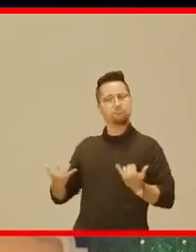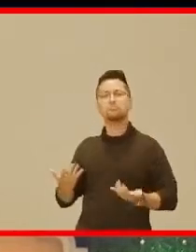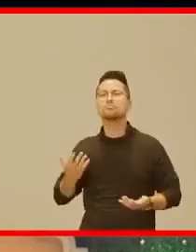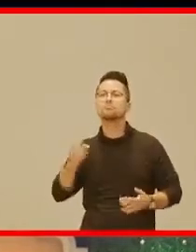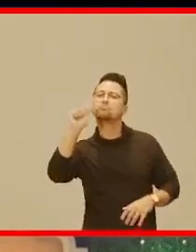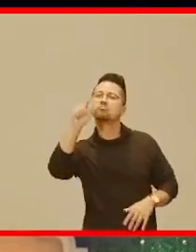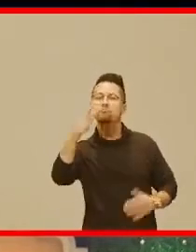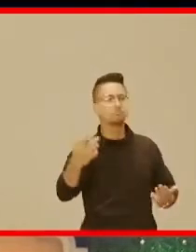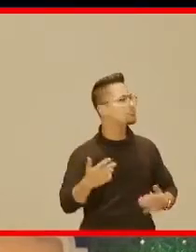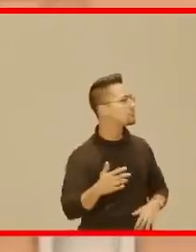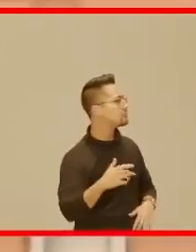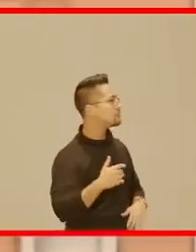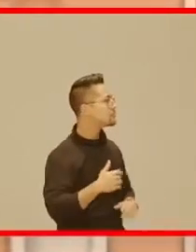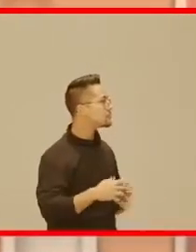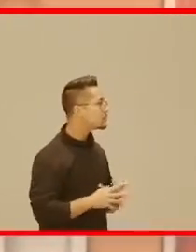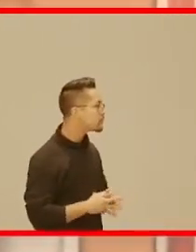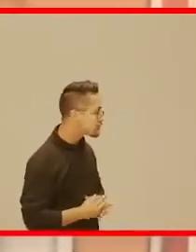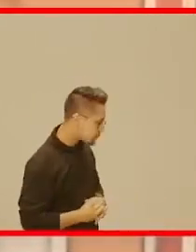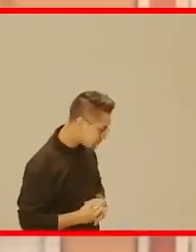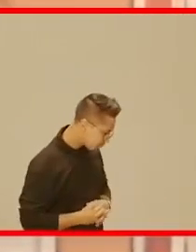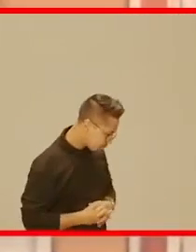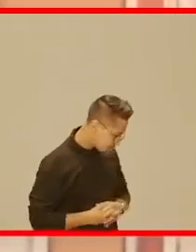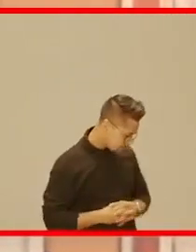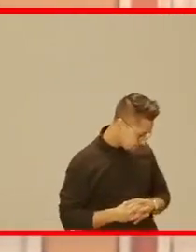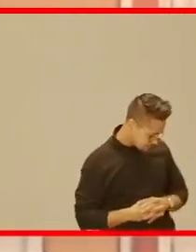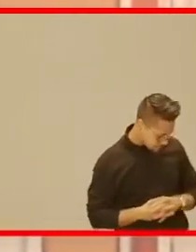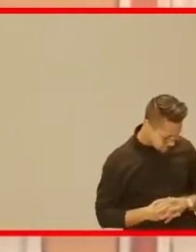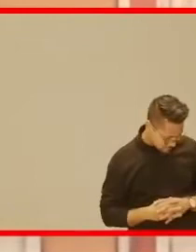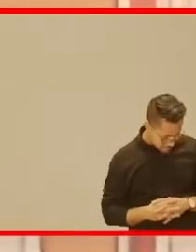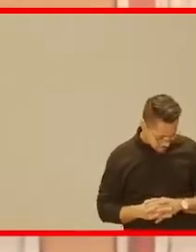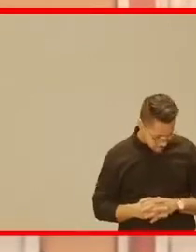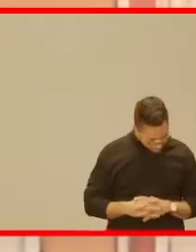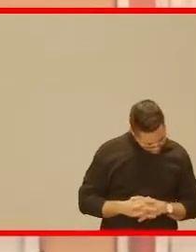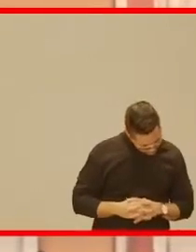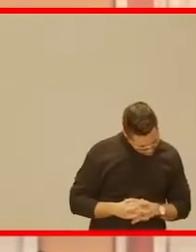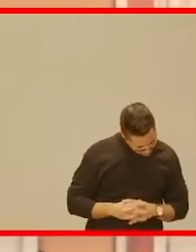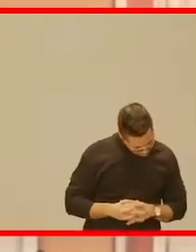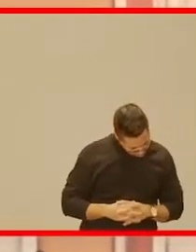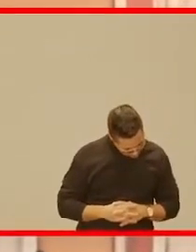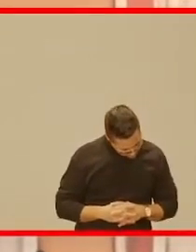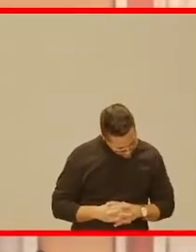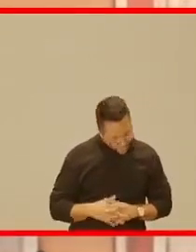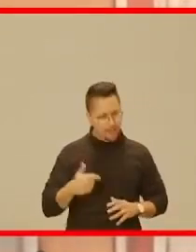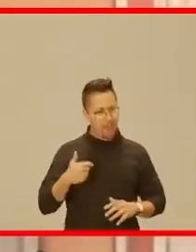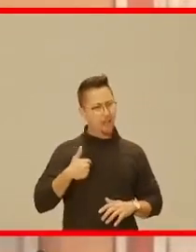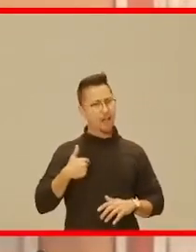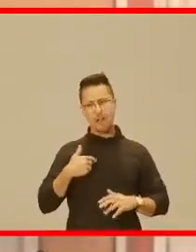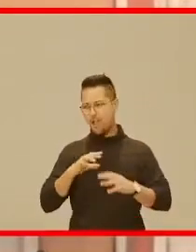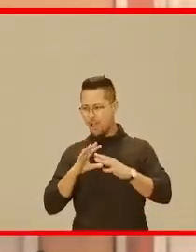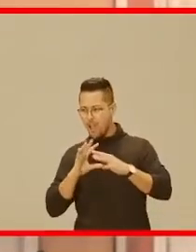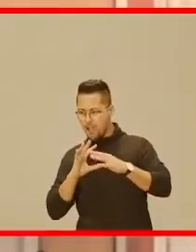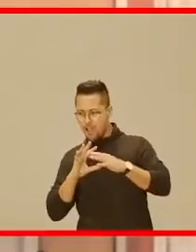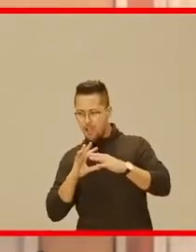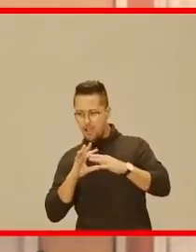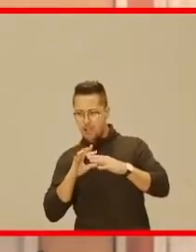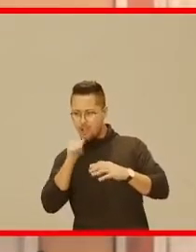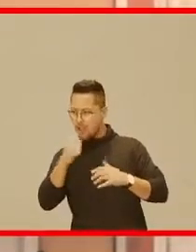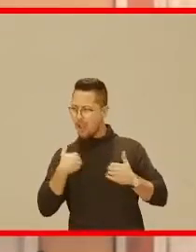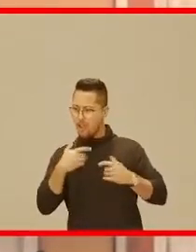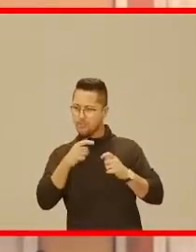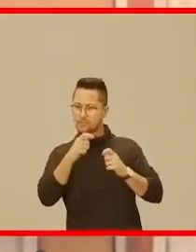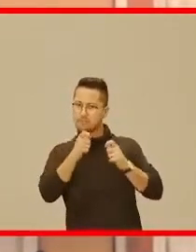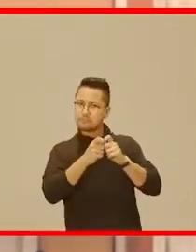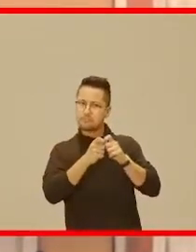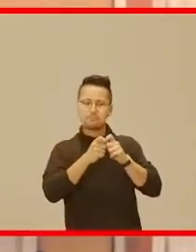I had an issue about not having the bus on weekends or holidays, especially. Yeah, I